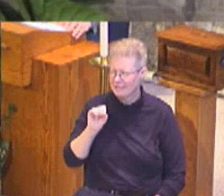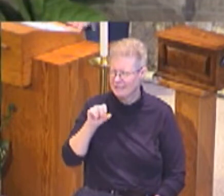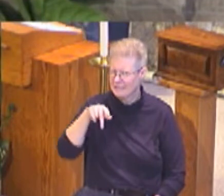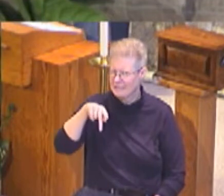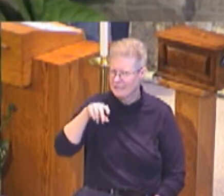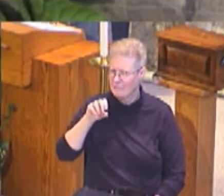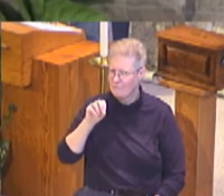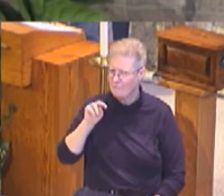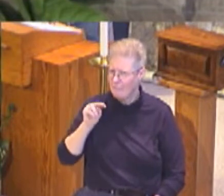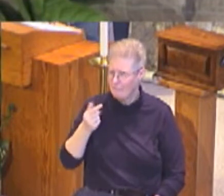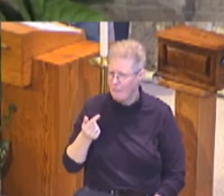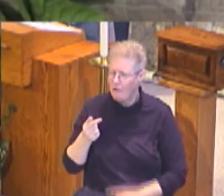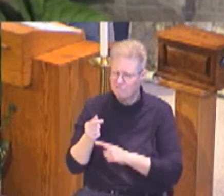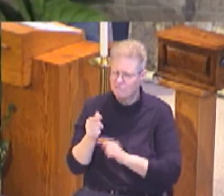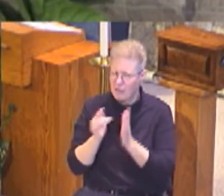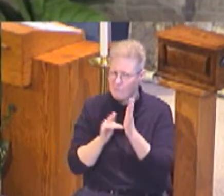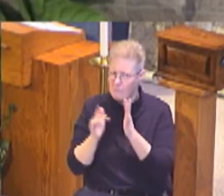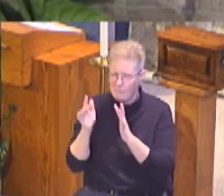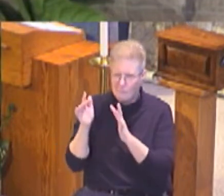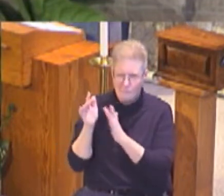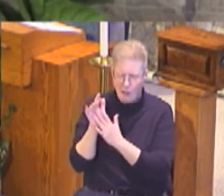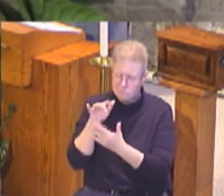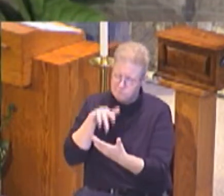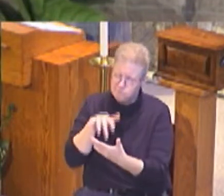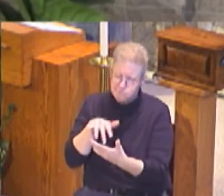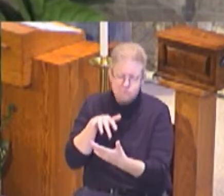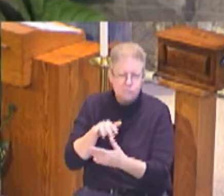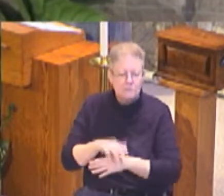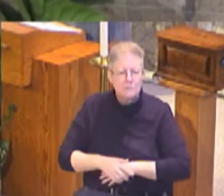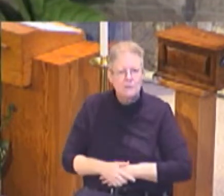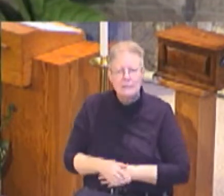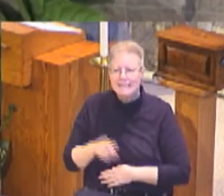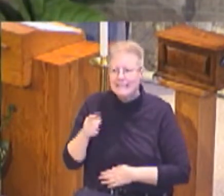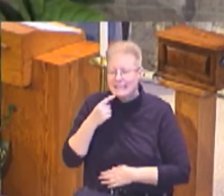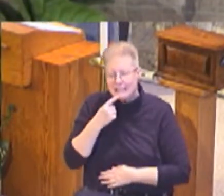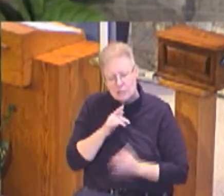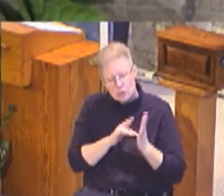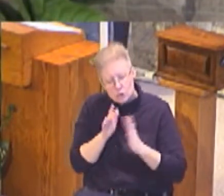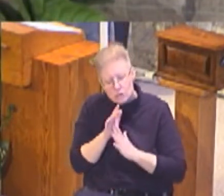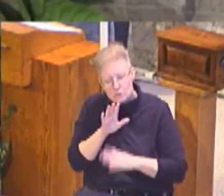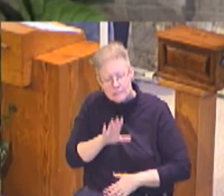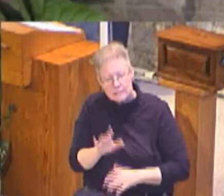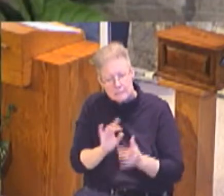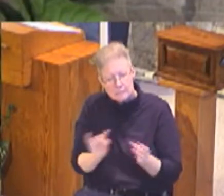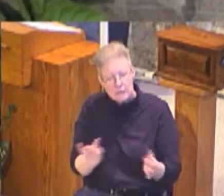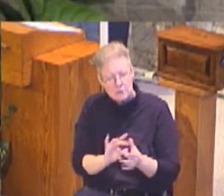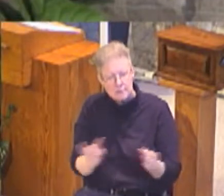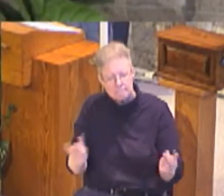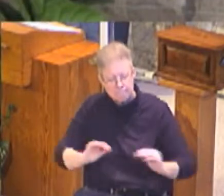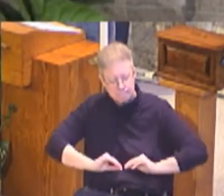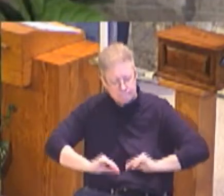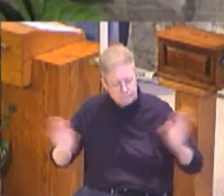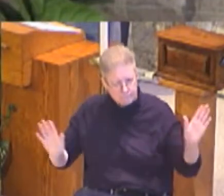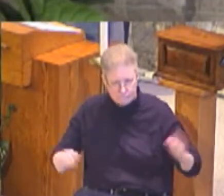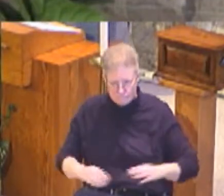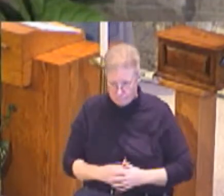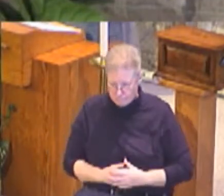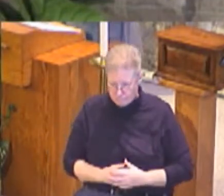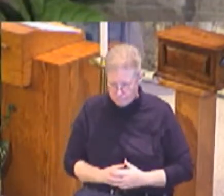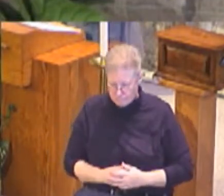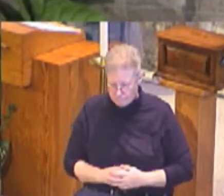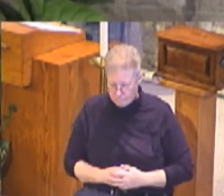Bible scholar, once said, the message of Jesus is very clear. There is absolutely